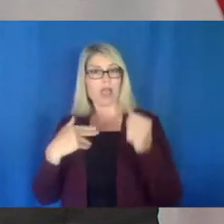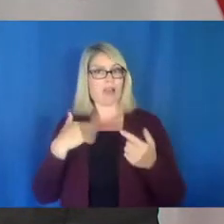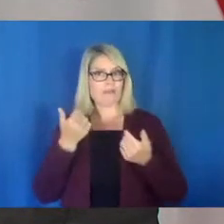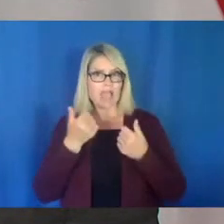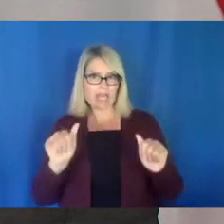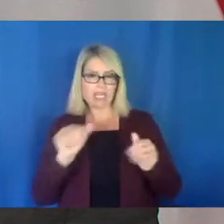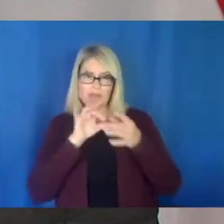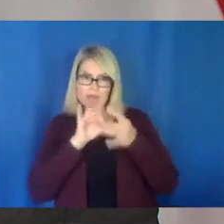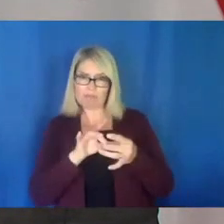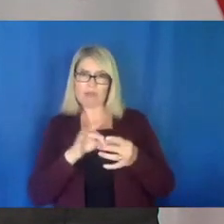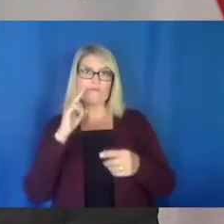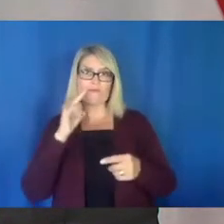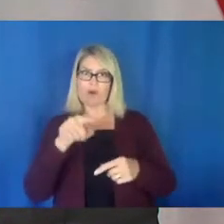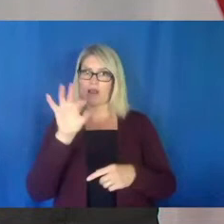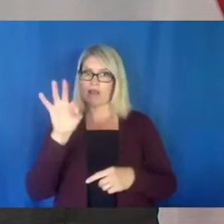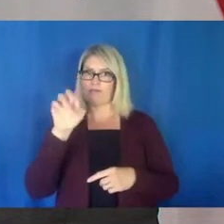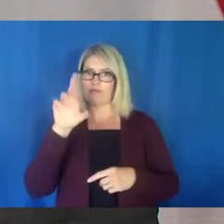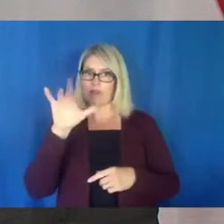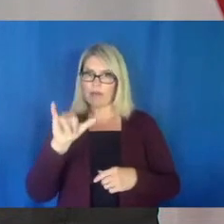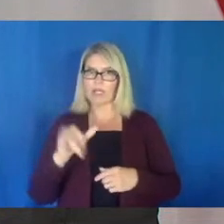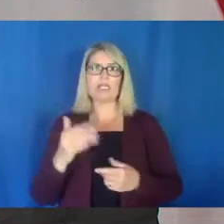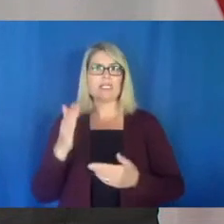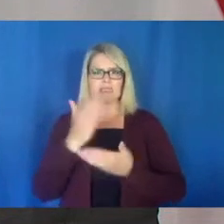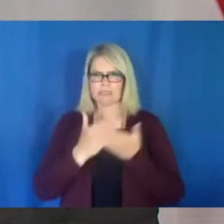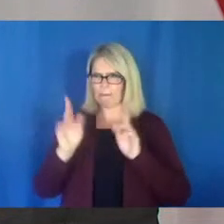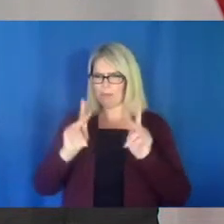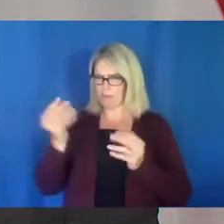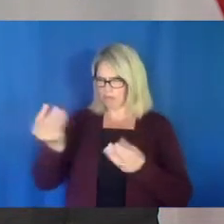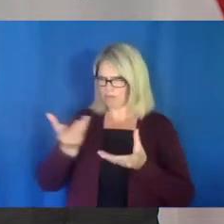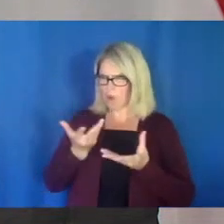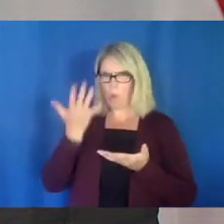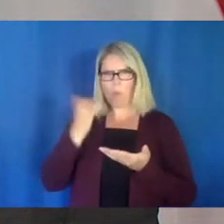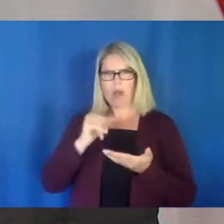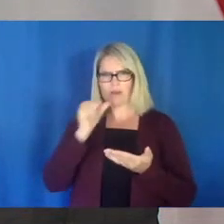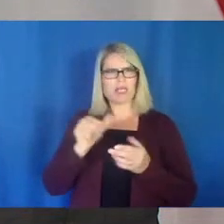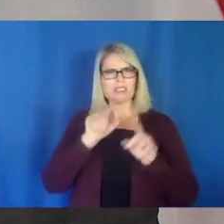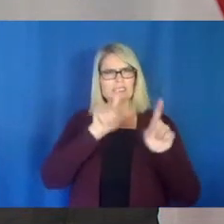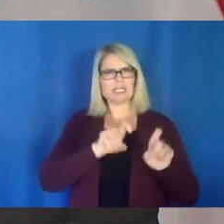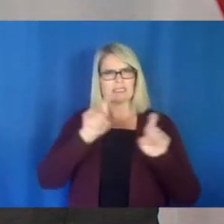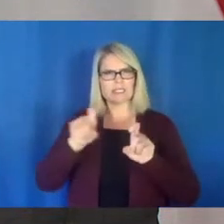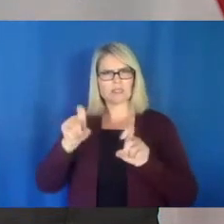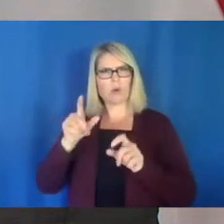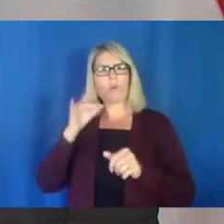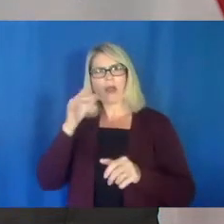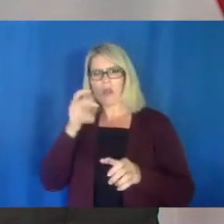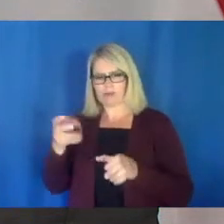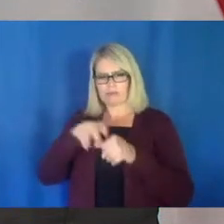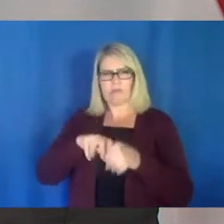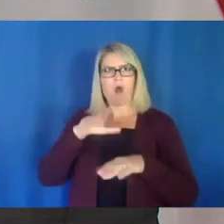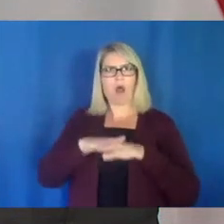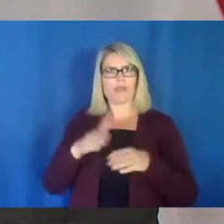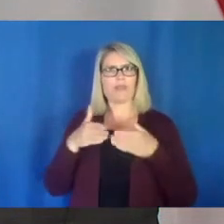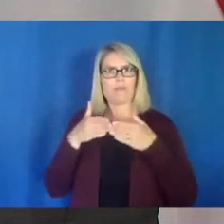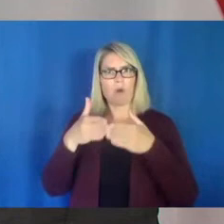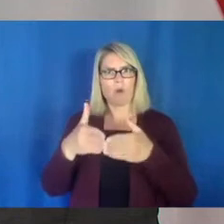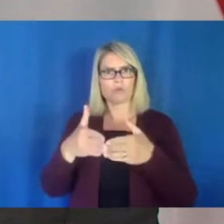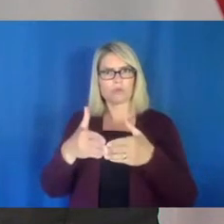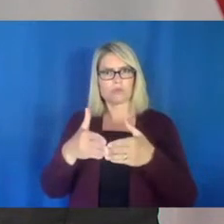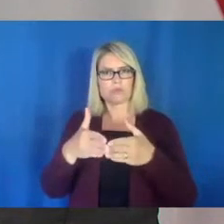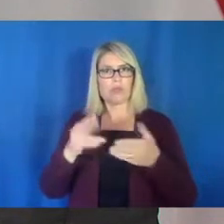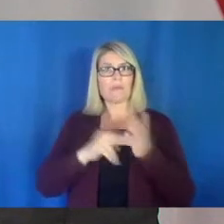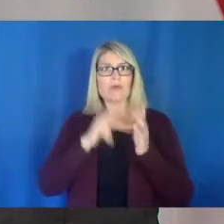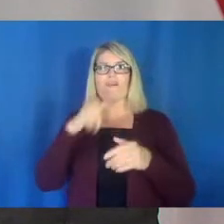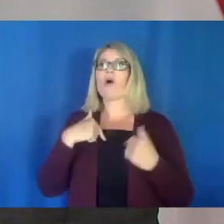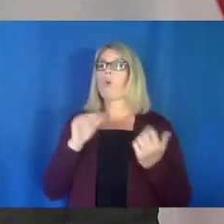work there? I've heard from some people asking, why can't you test people while they're on the ferry so that they're not having to wait when they get off